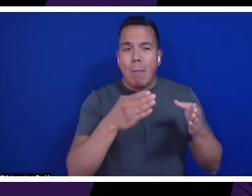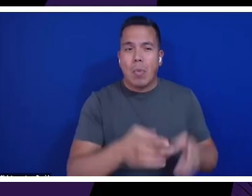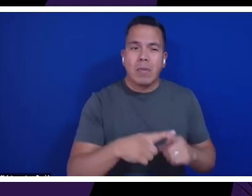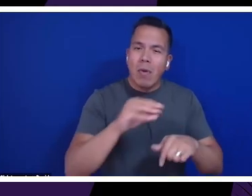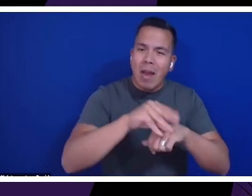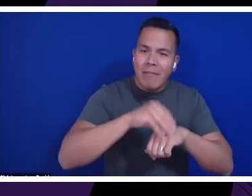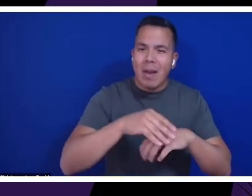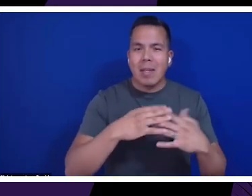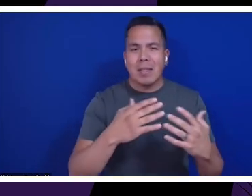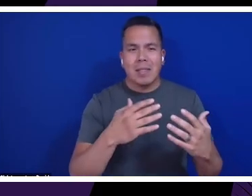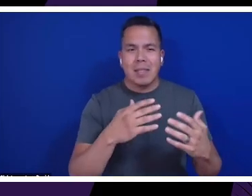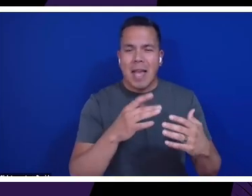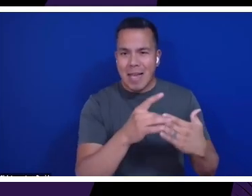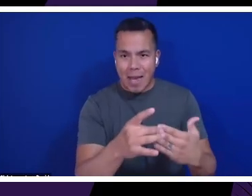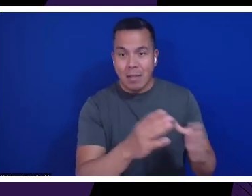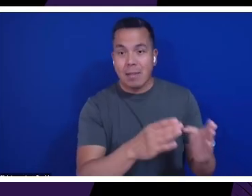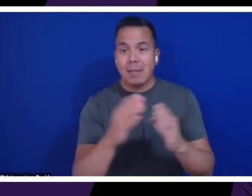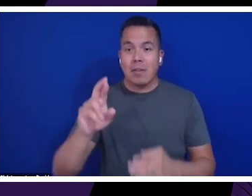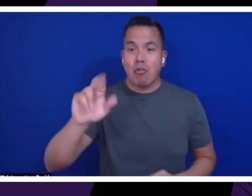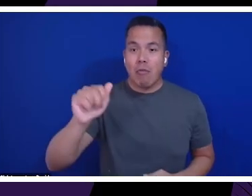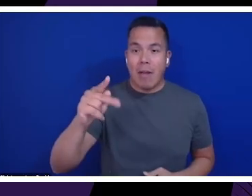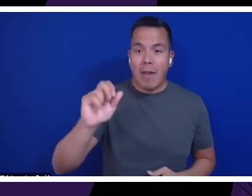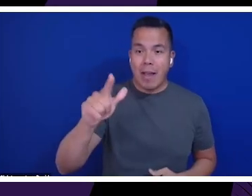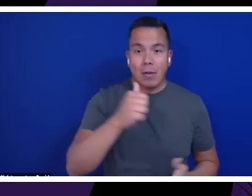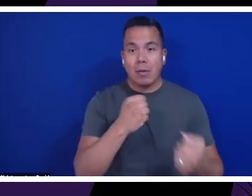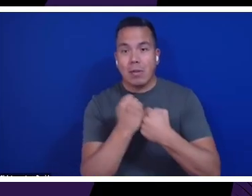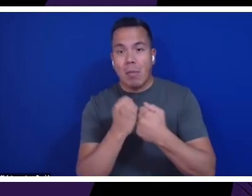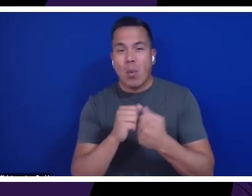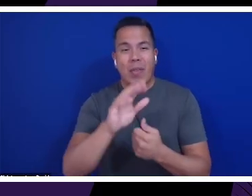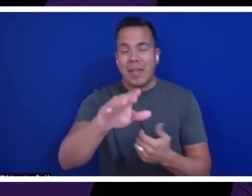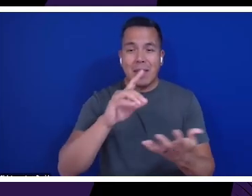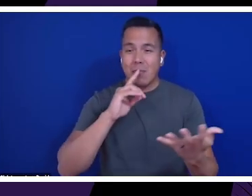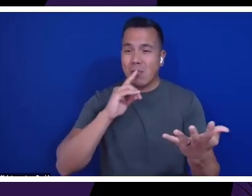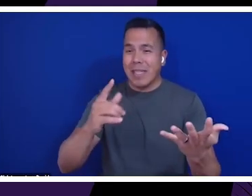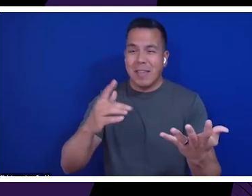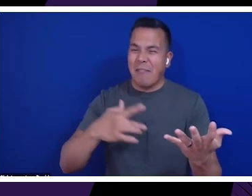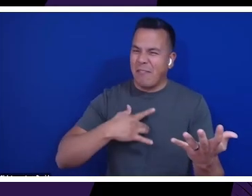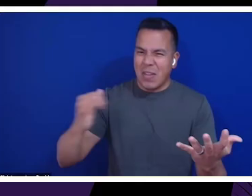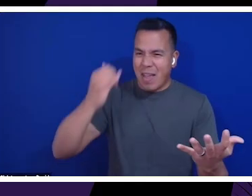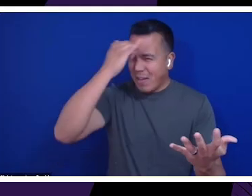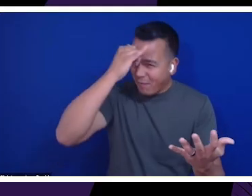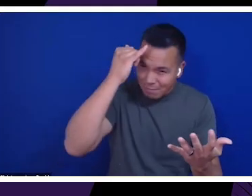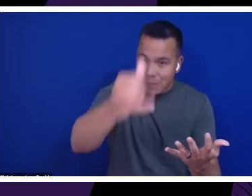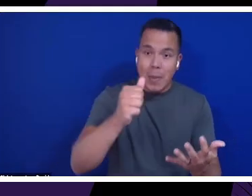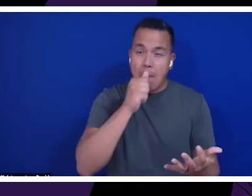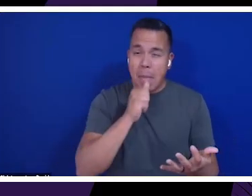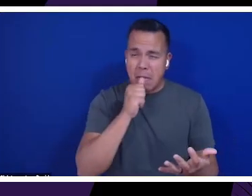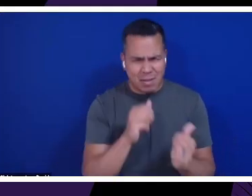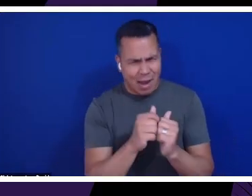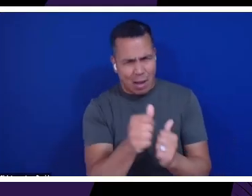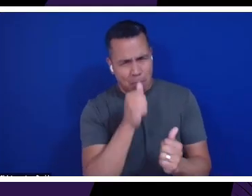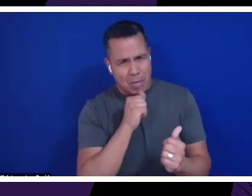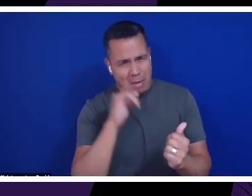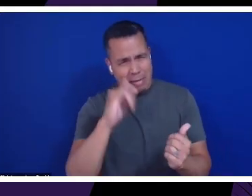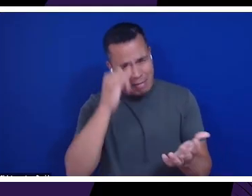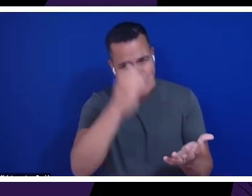guidance. Then there's Raphael, who supported me with his seemingly endless patience. I don't know how you do it, and the perfect